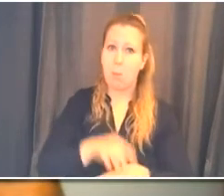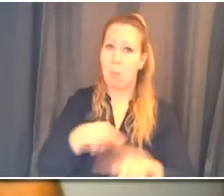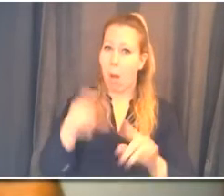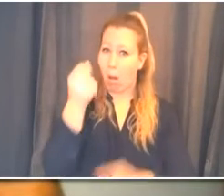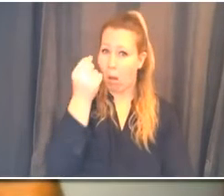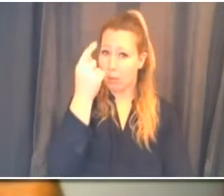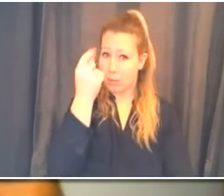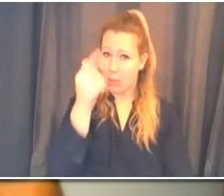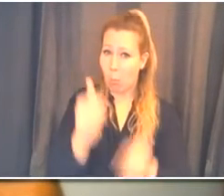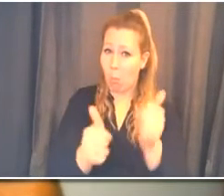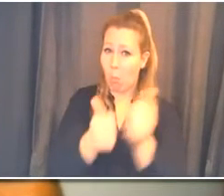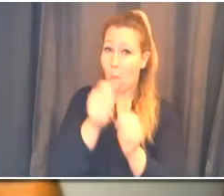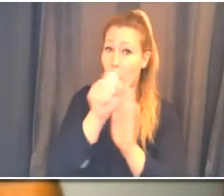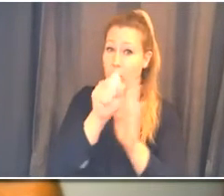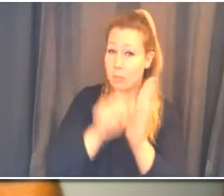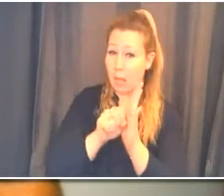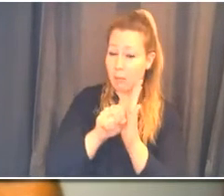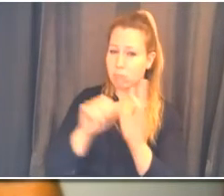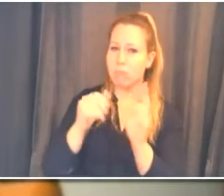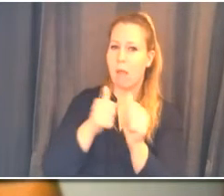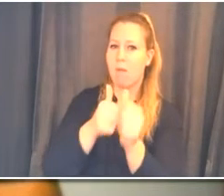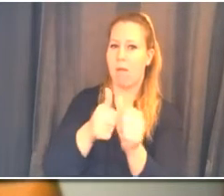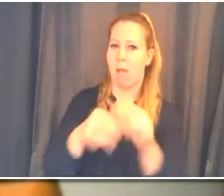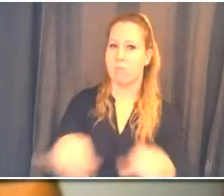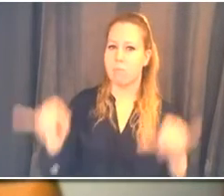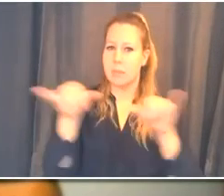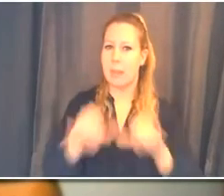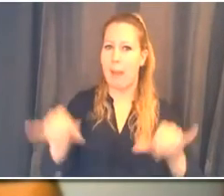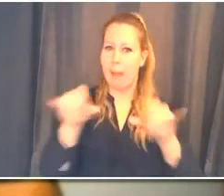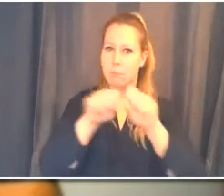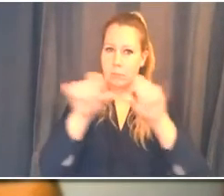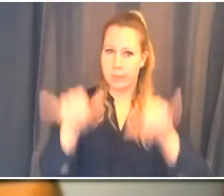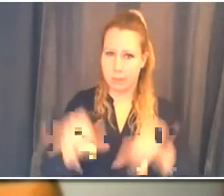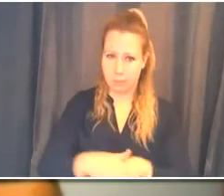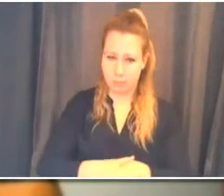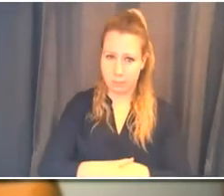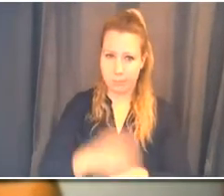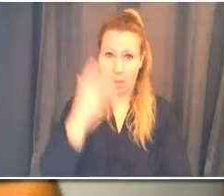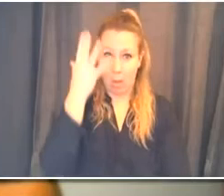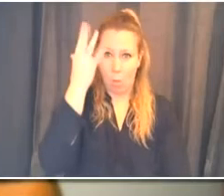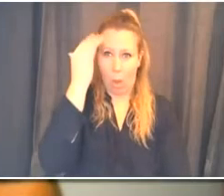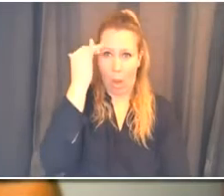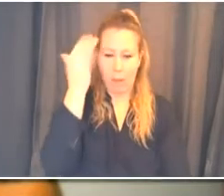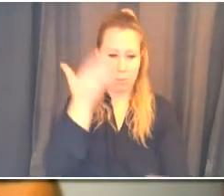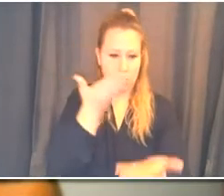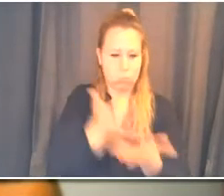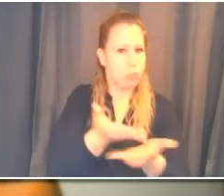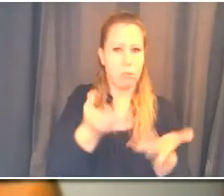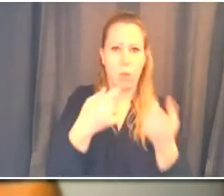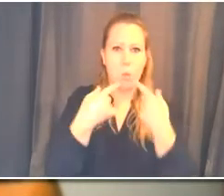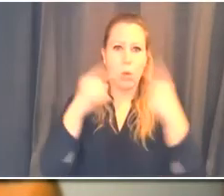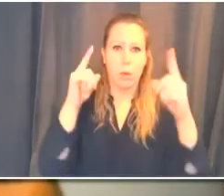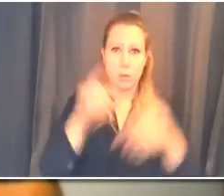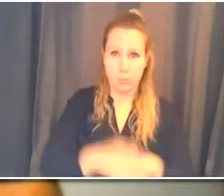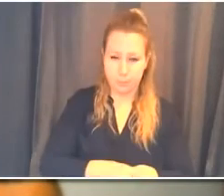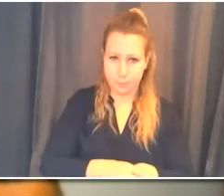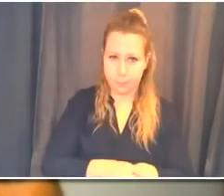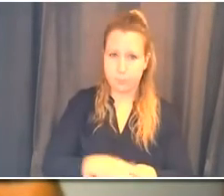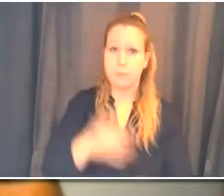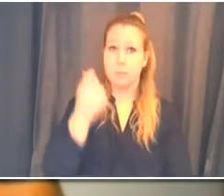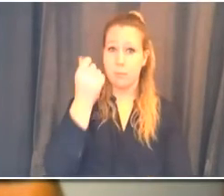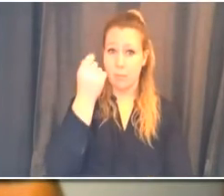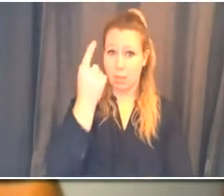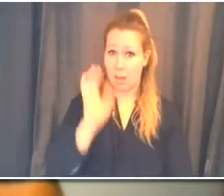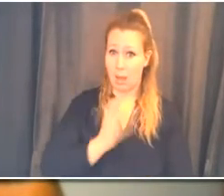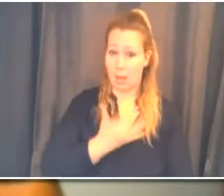enforcement uh agencies and see what the back best practices are that they employ and we share our practices with with them and so forth